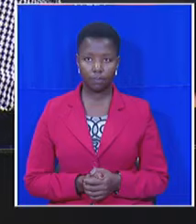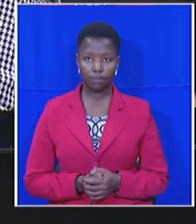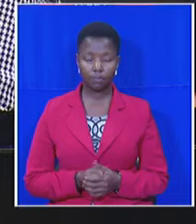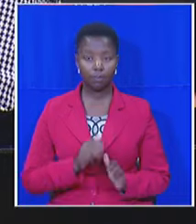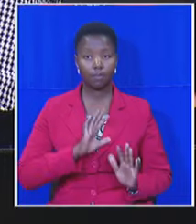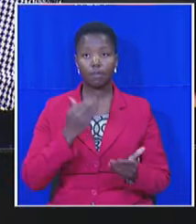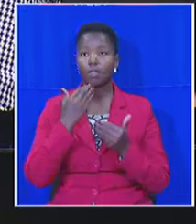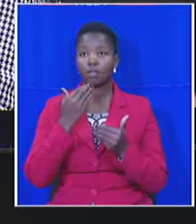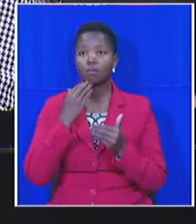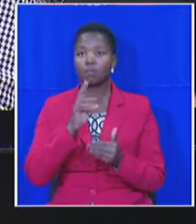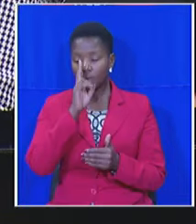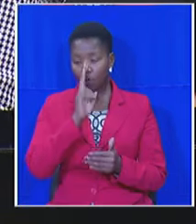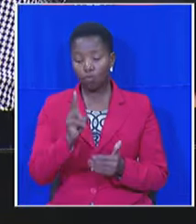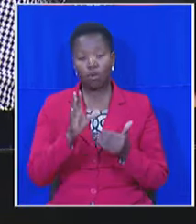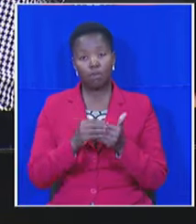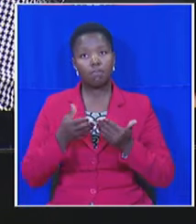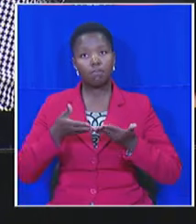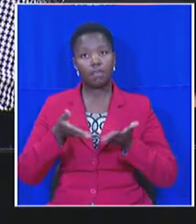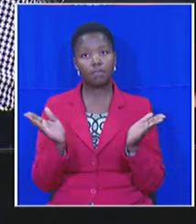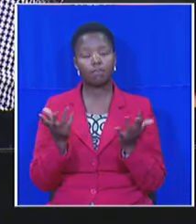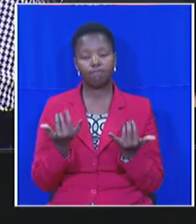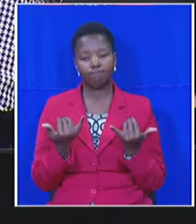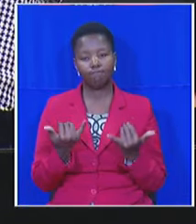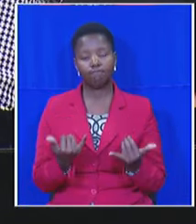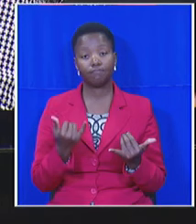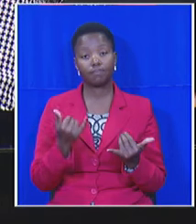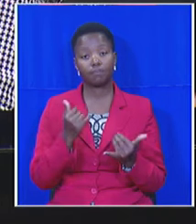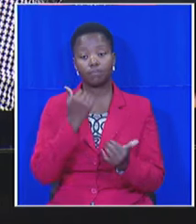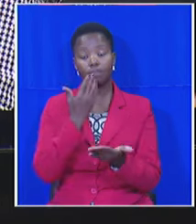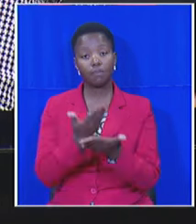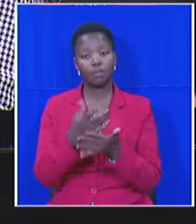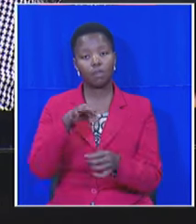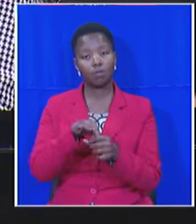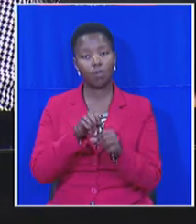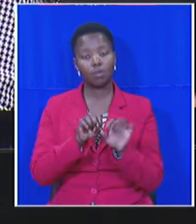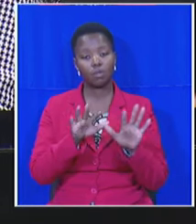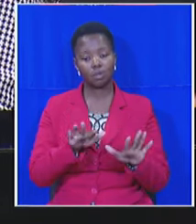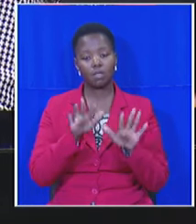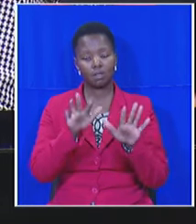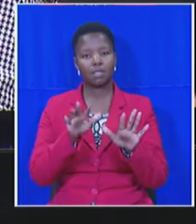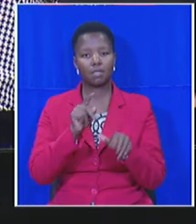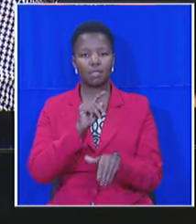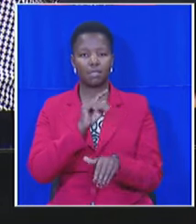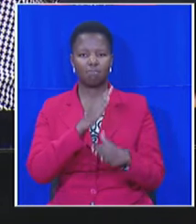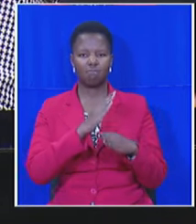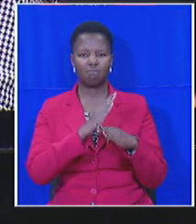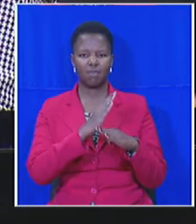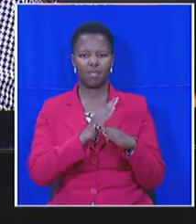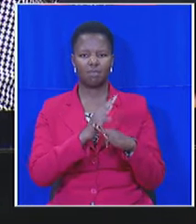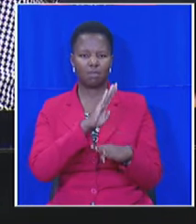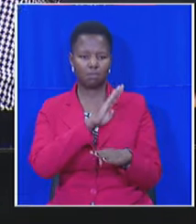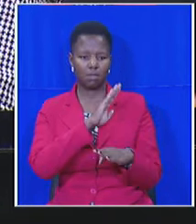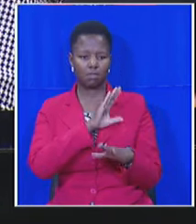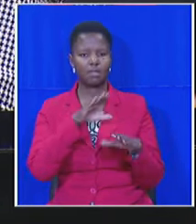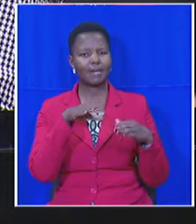Thank you, honorable members. I now put vote 19, defense and military veterans. Are there any objections?